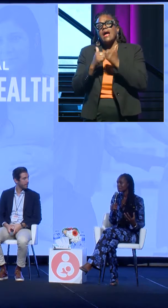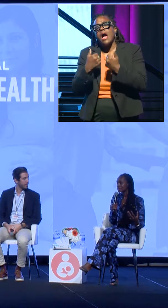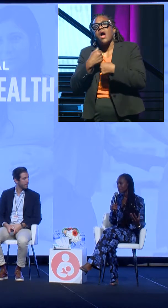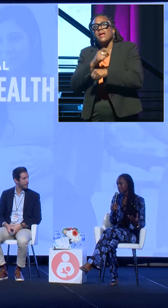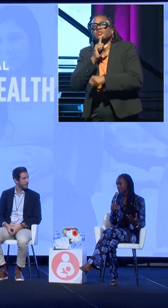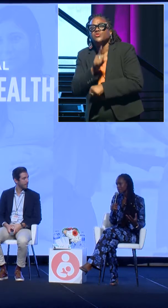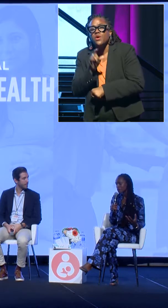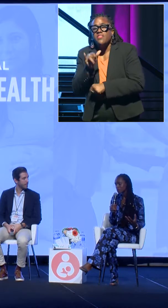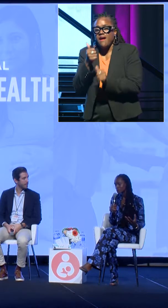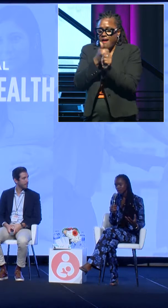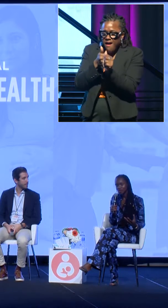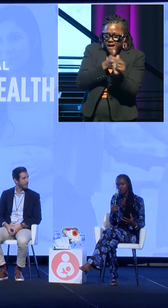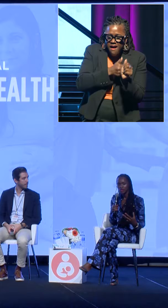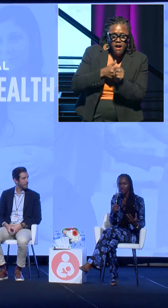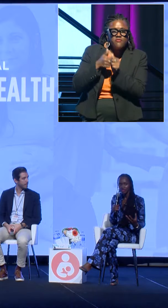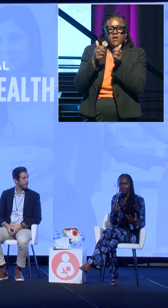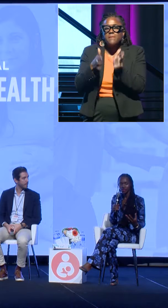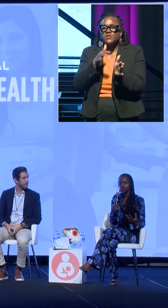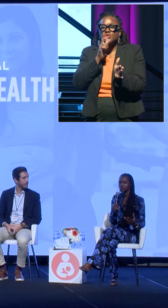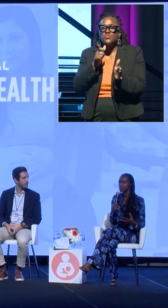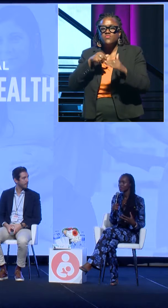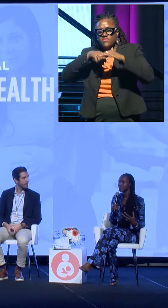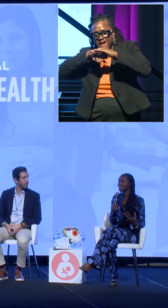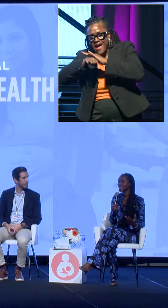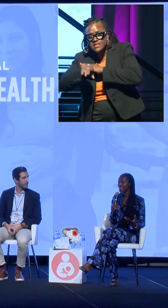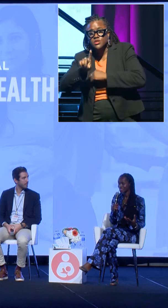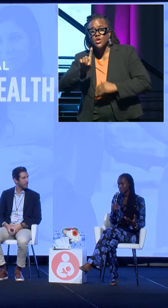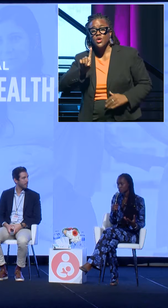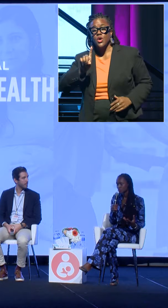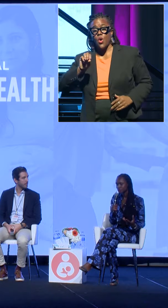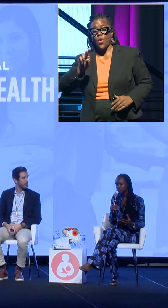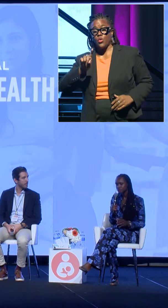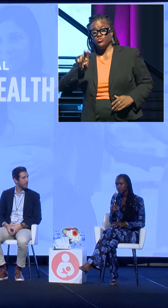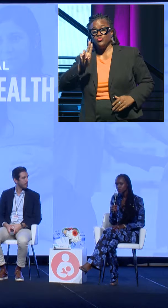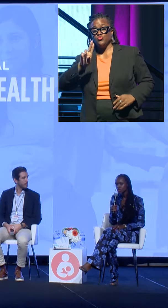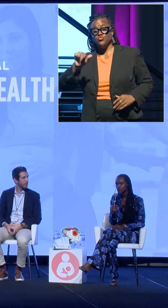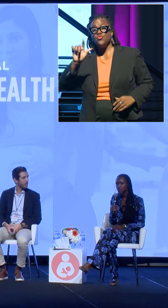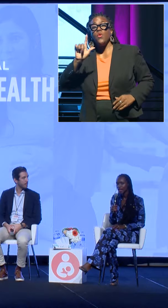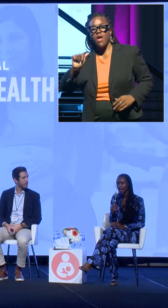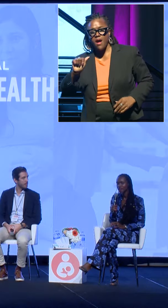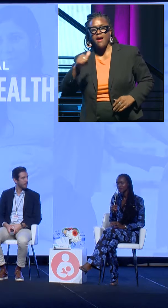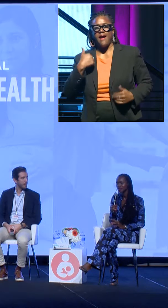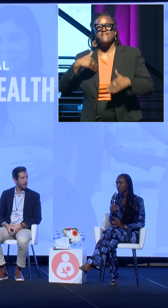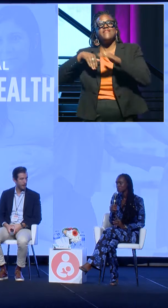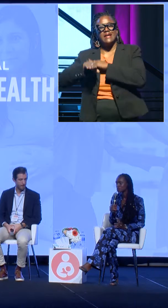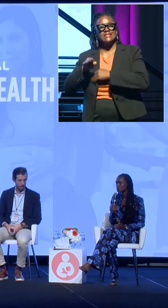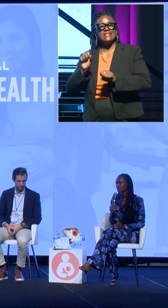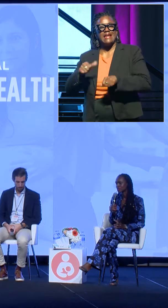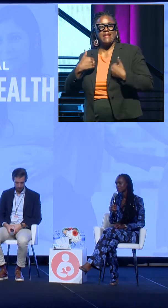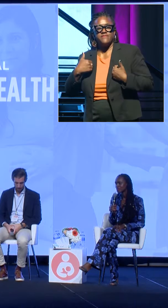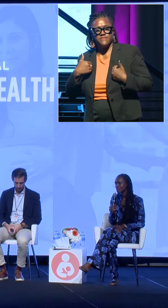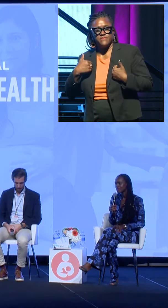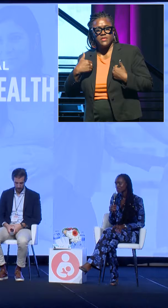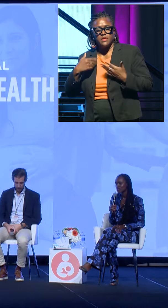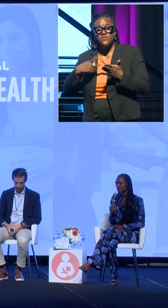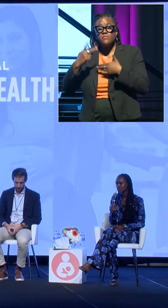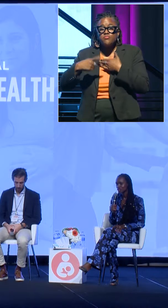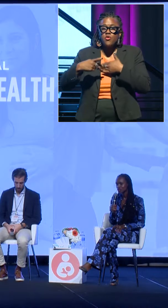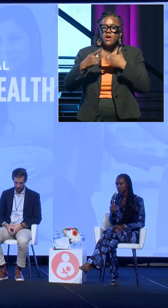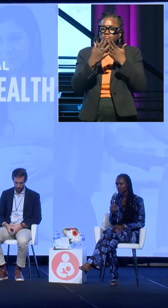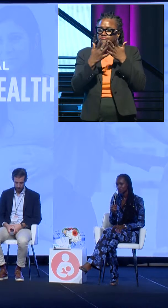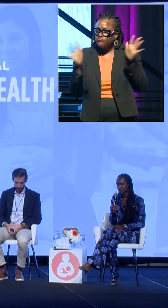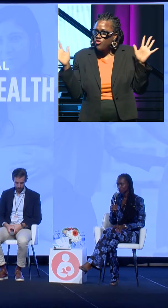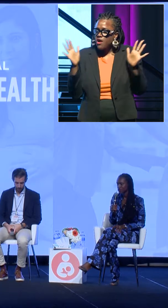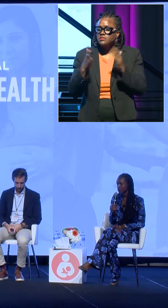ensuring that every single person who wants access to a doula can access one. So we have programs across